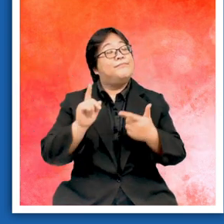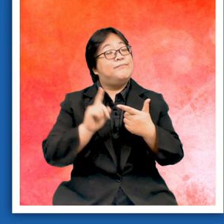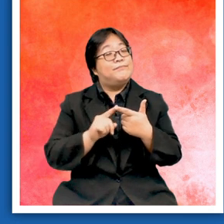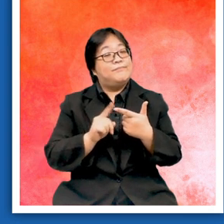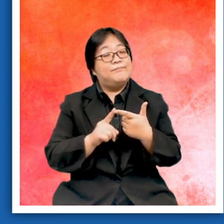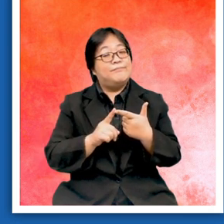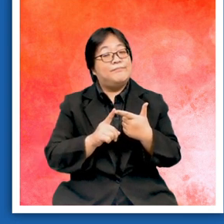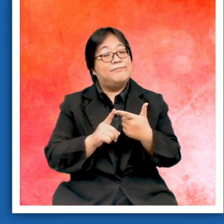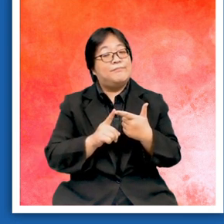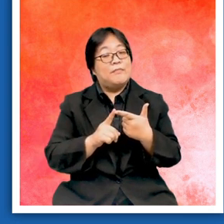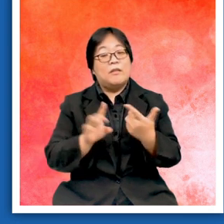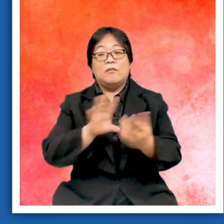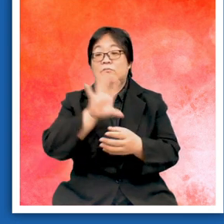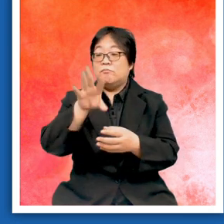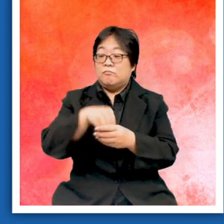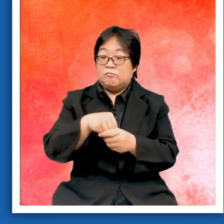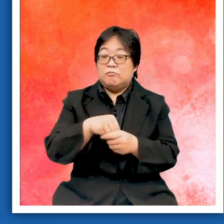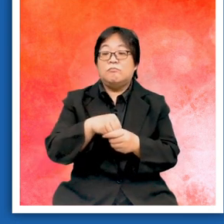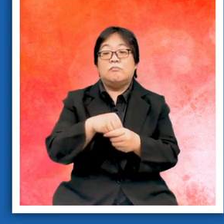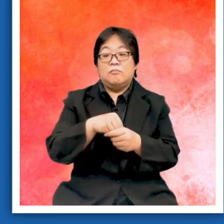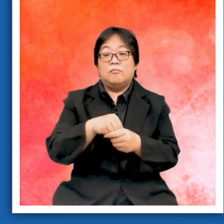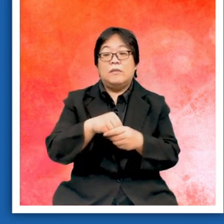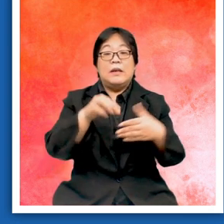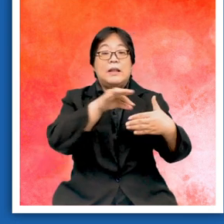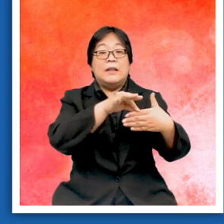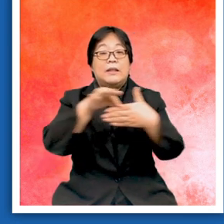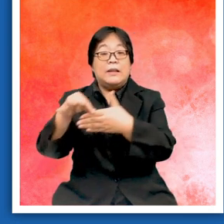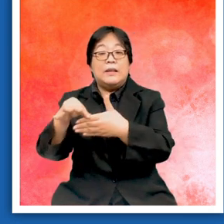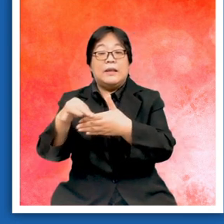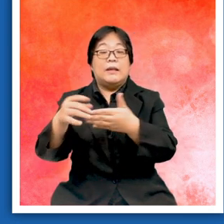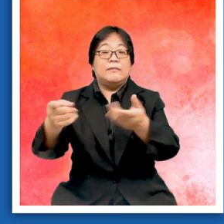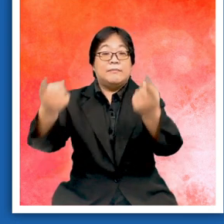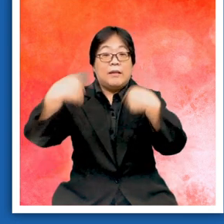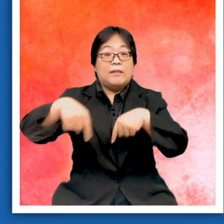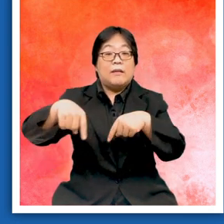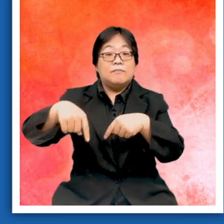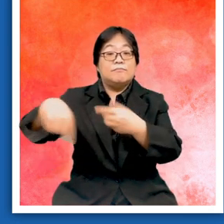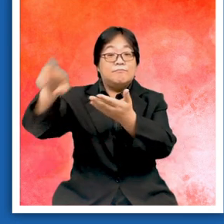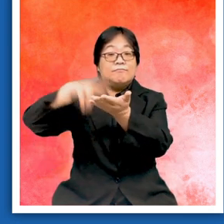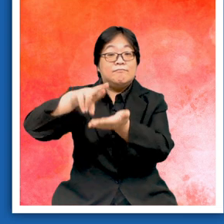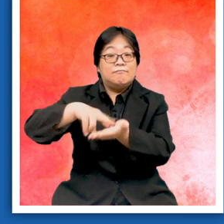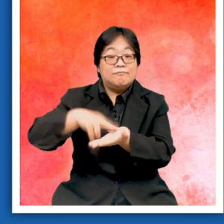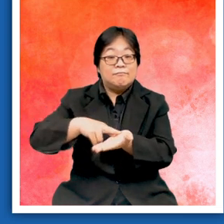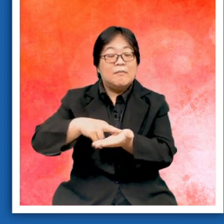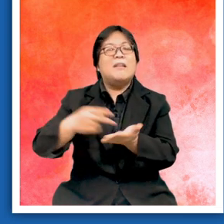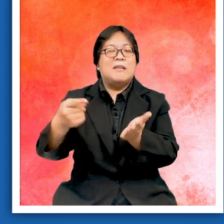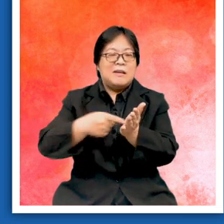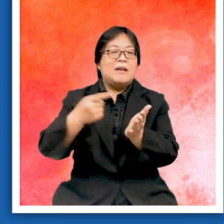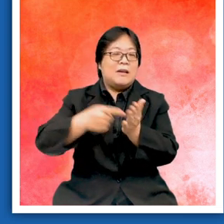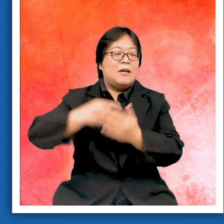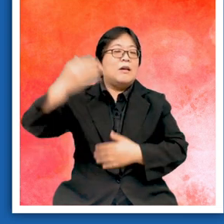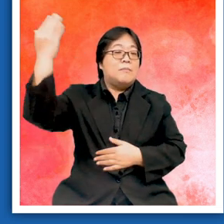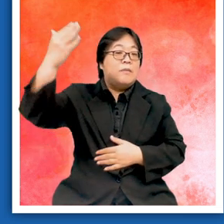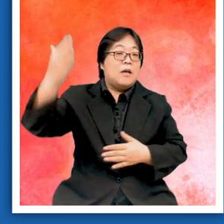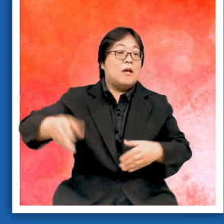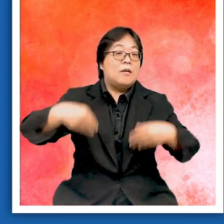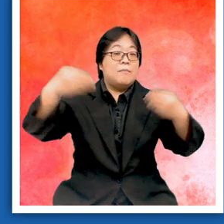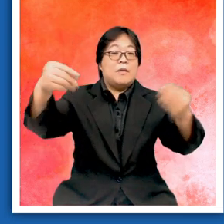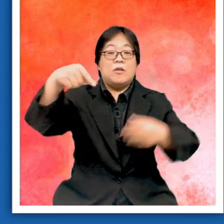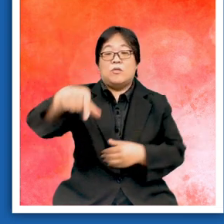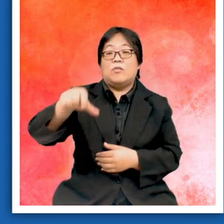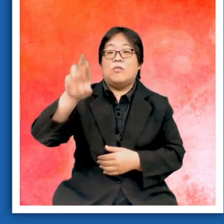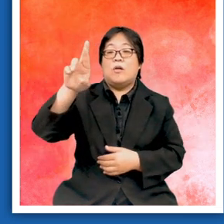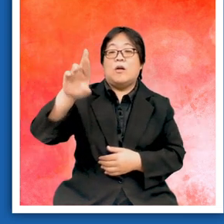and including the link to the attendance. And sometimes the lecturer will give you a QR